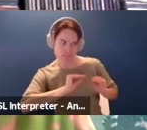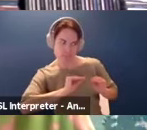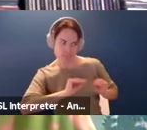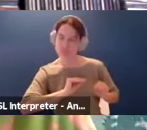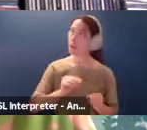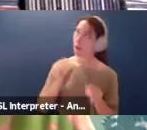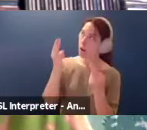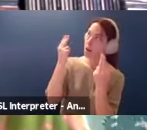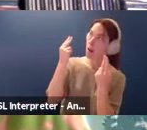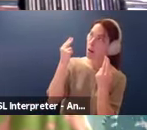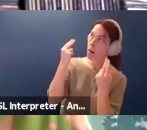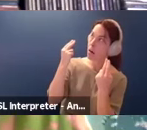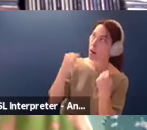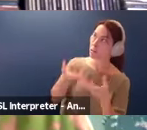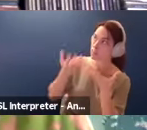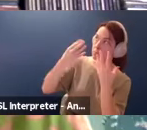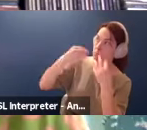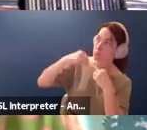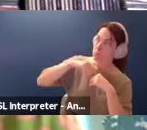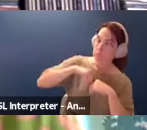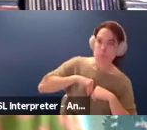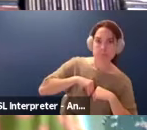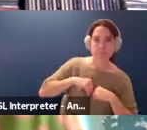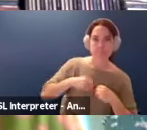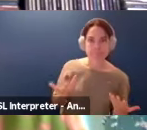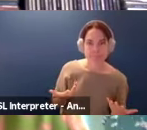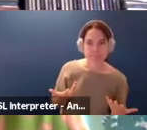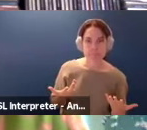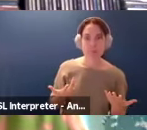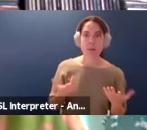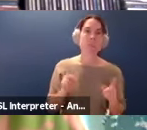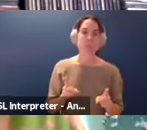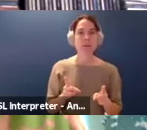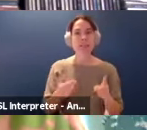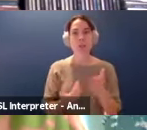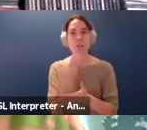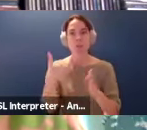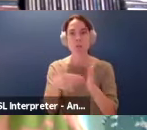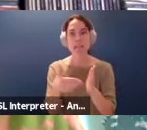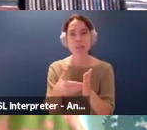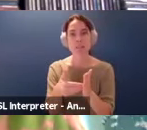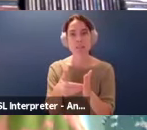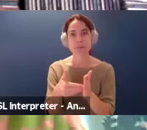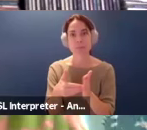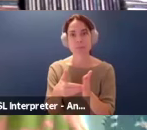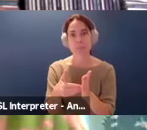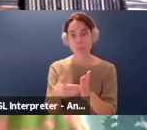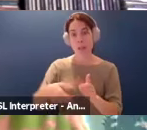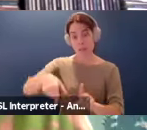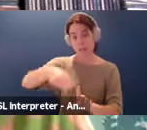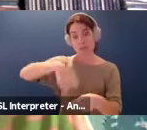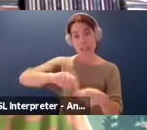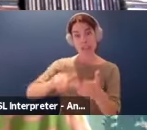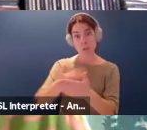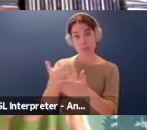my conditioning was that as part of the white majority in new zealand um you know we were led to believe that we